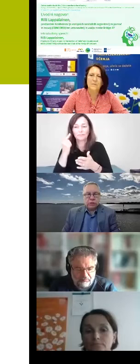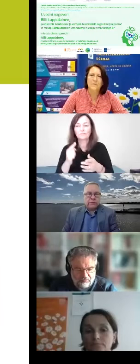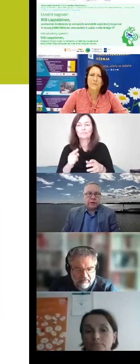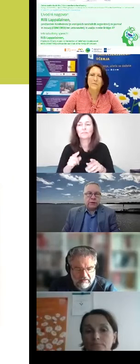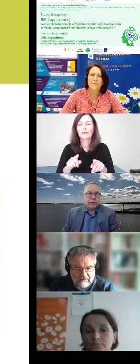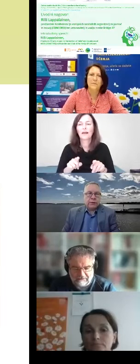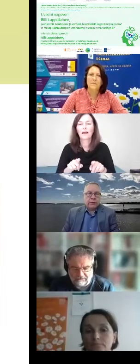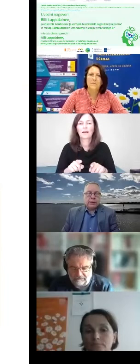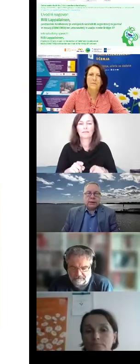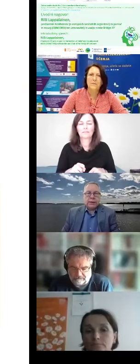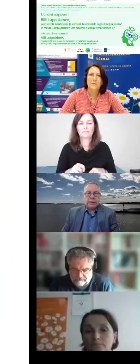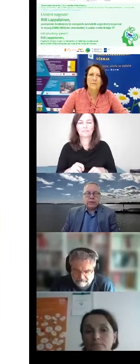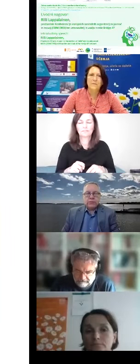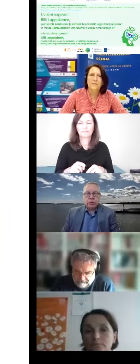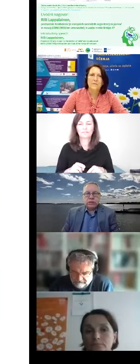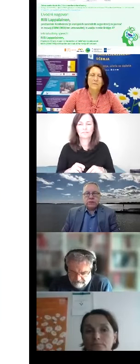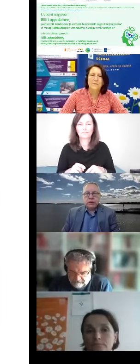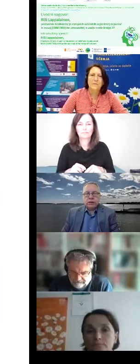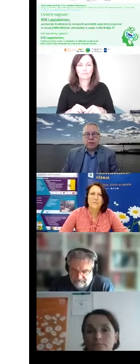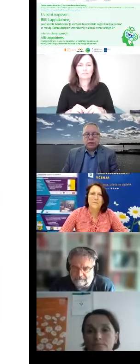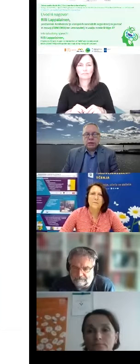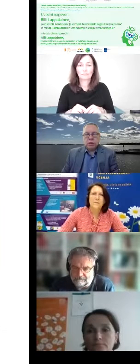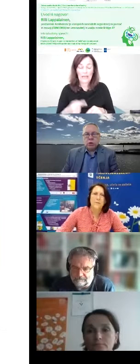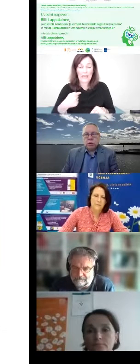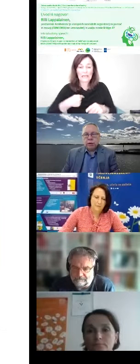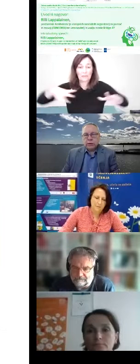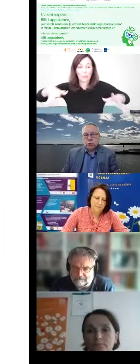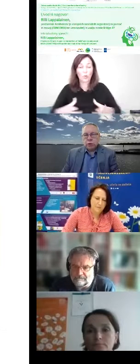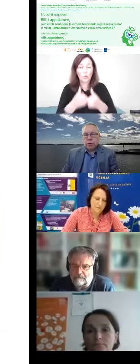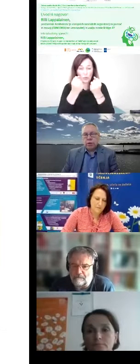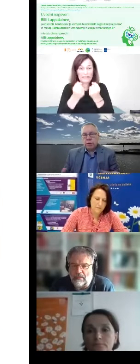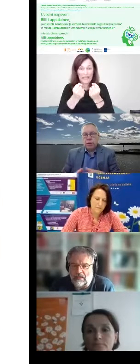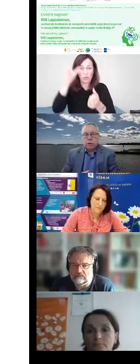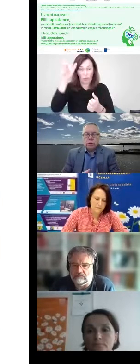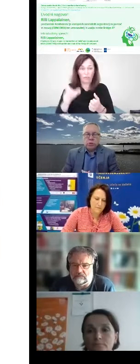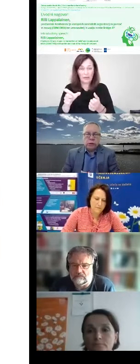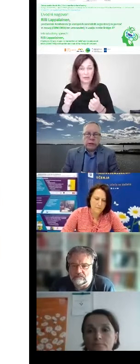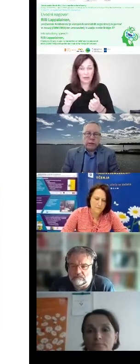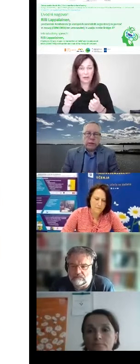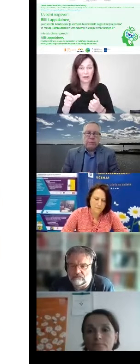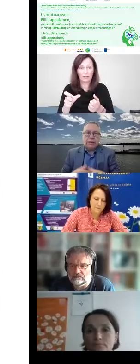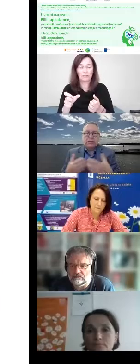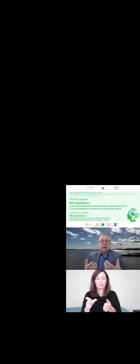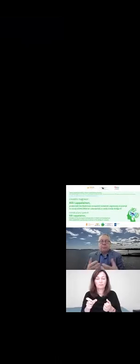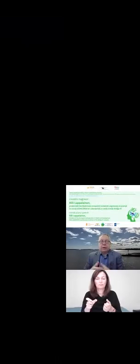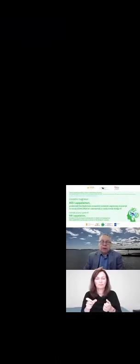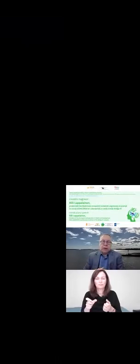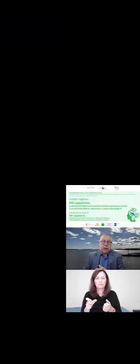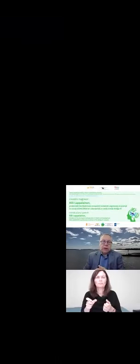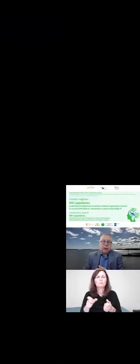Bridge 47. And the Bridge 47 is the global network which we built